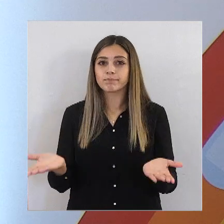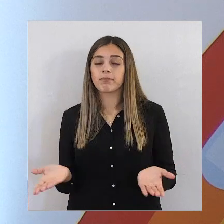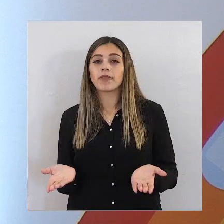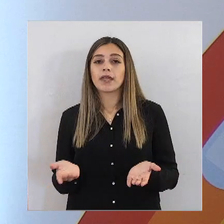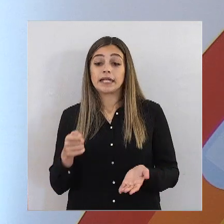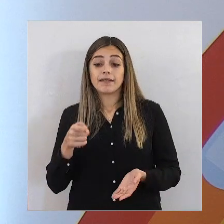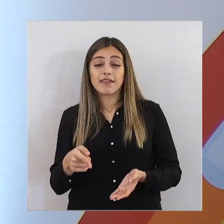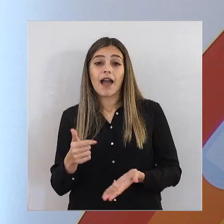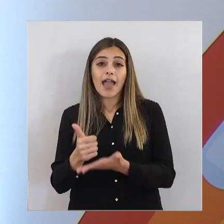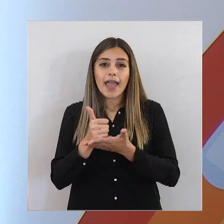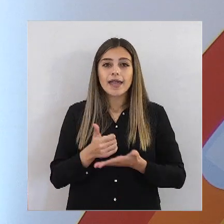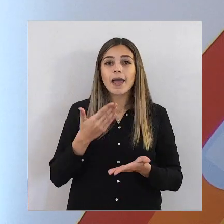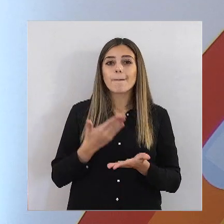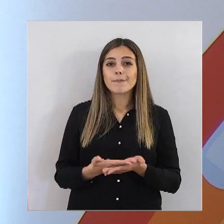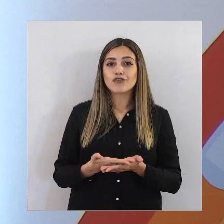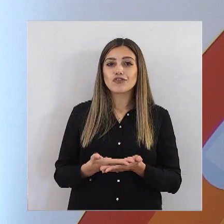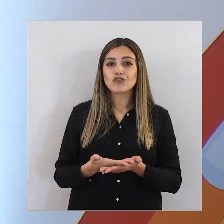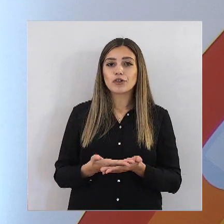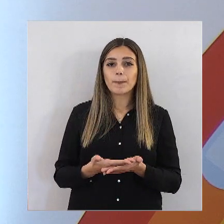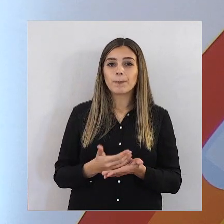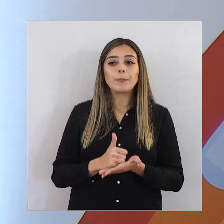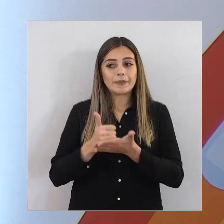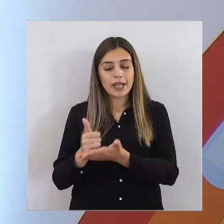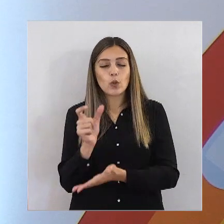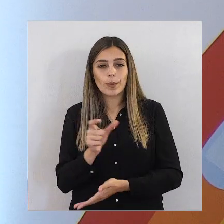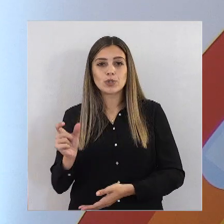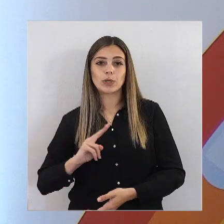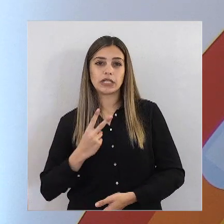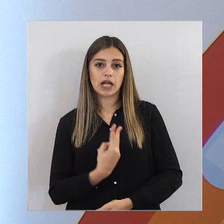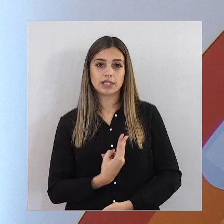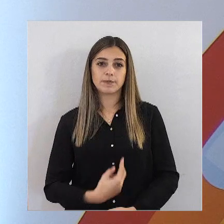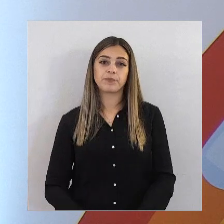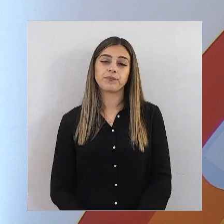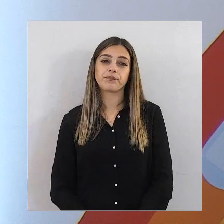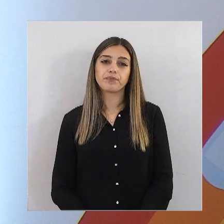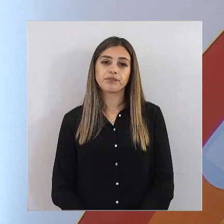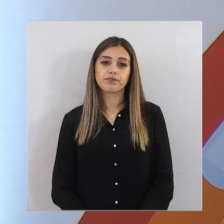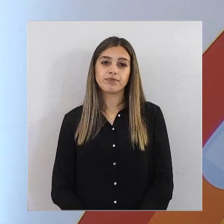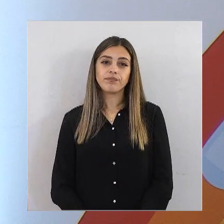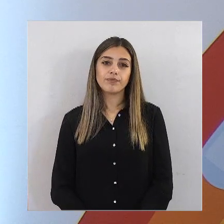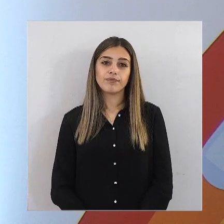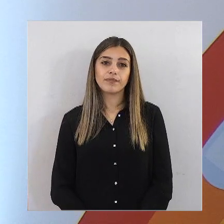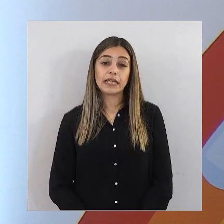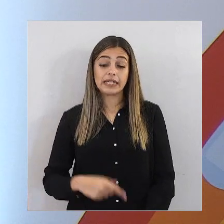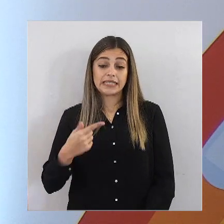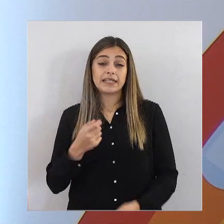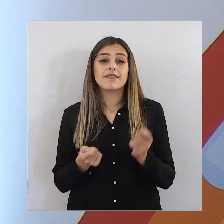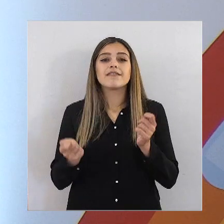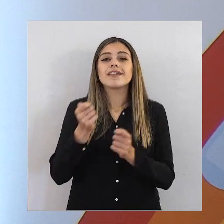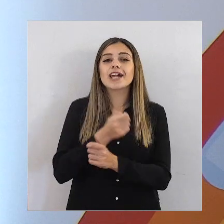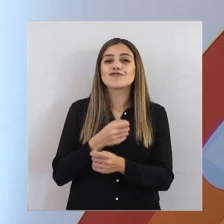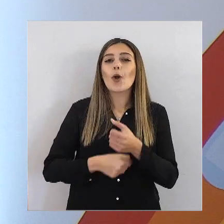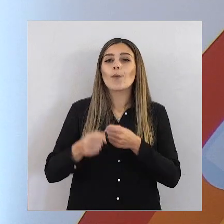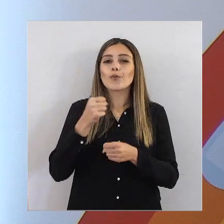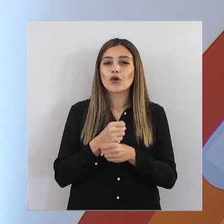more bridges. Transform also provided a platform for many healthcare professionals coming from